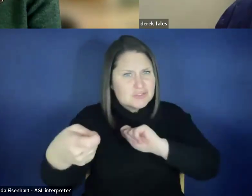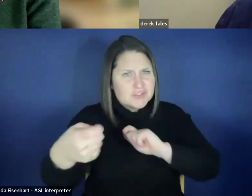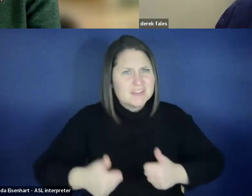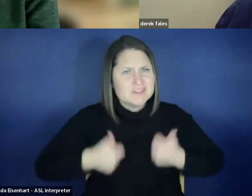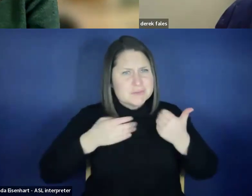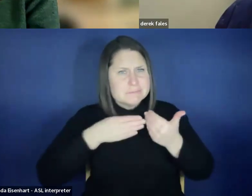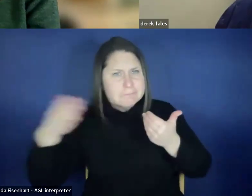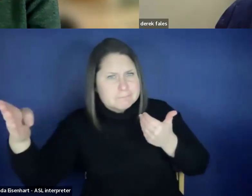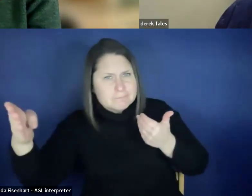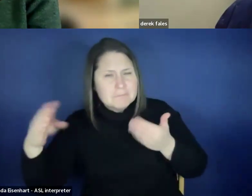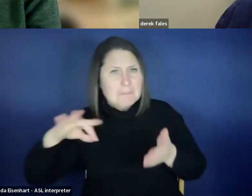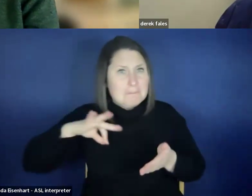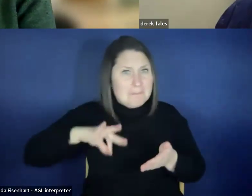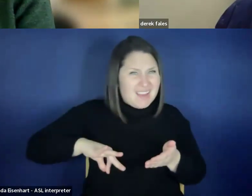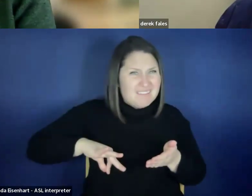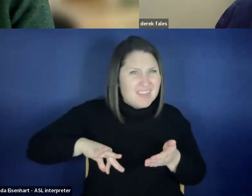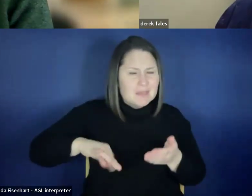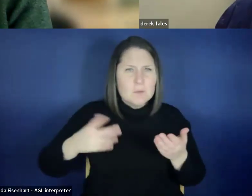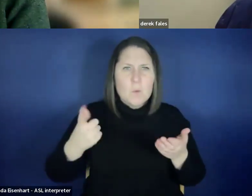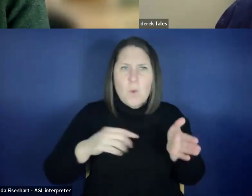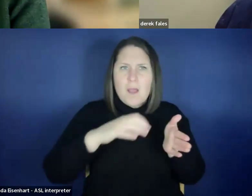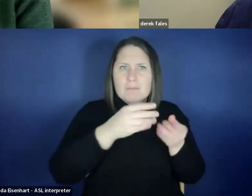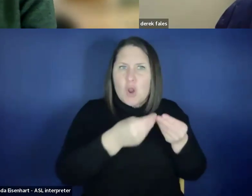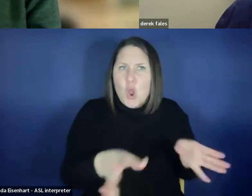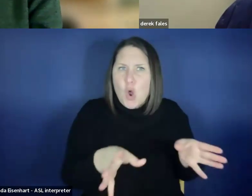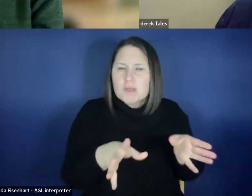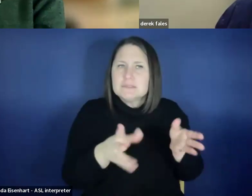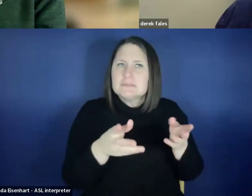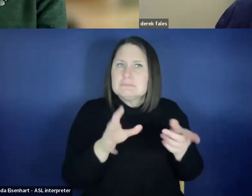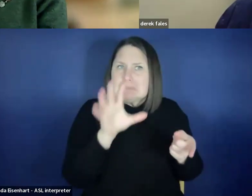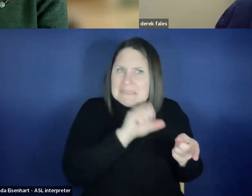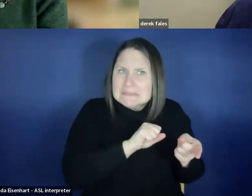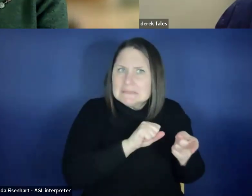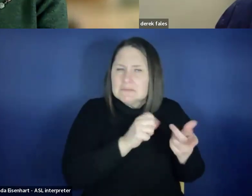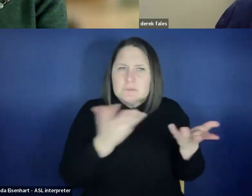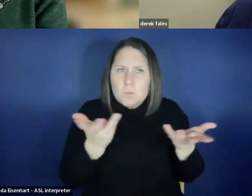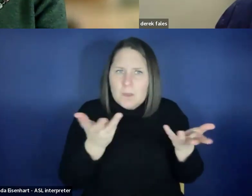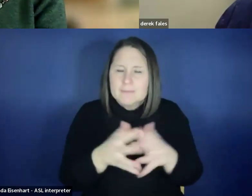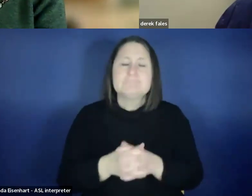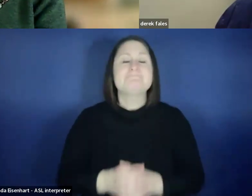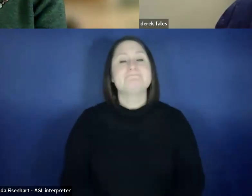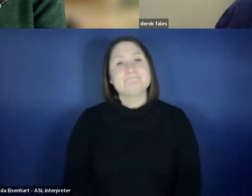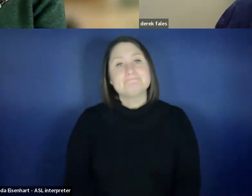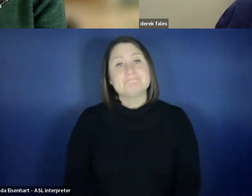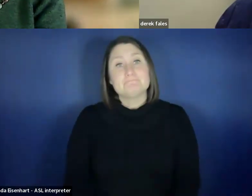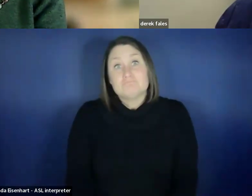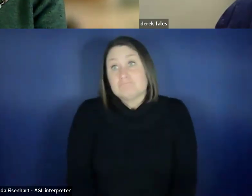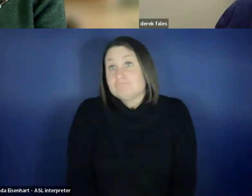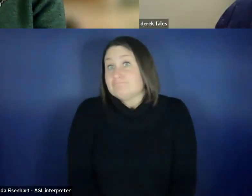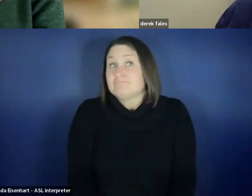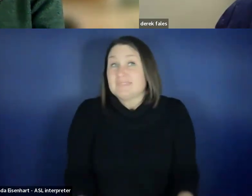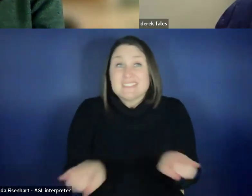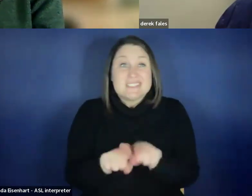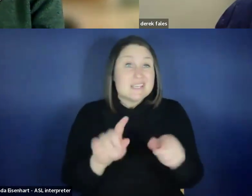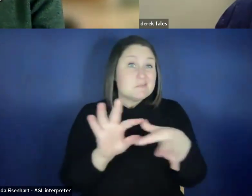lost by transitioning? And so, as I said earlier, it'll be up to the individual and their support team to make